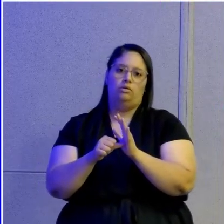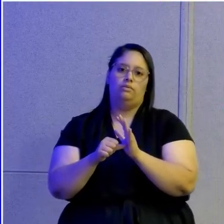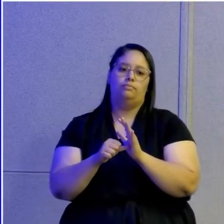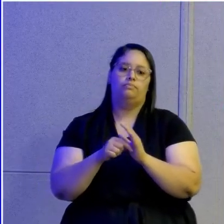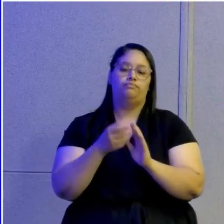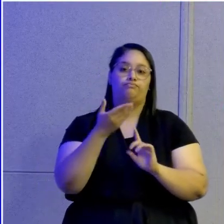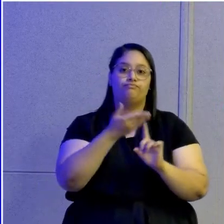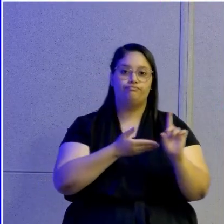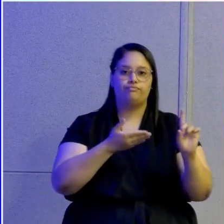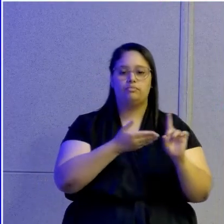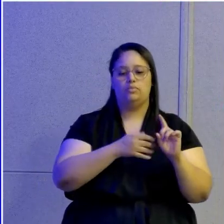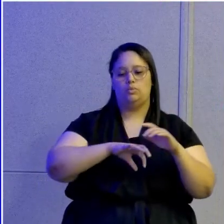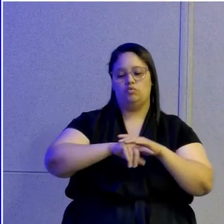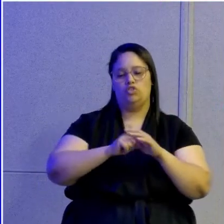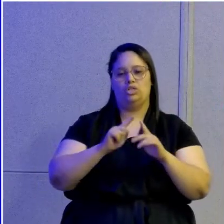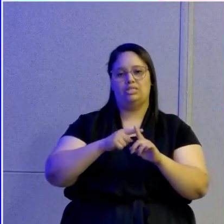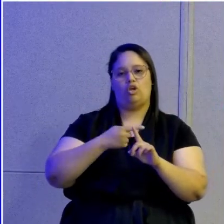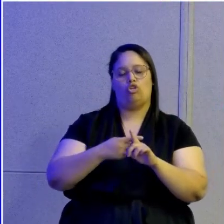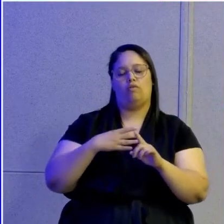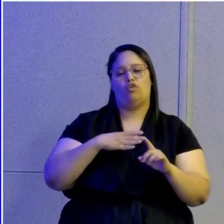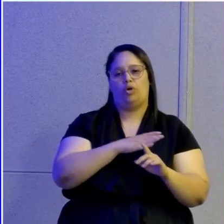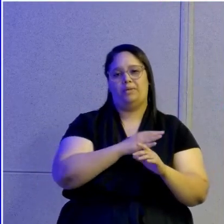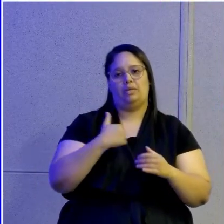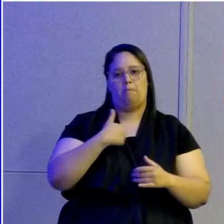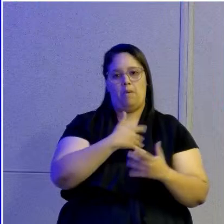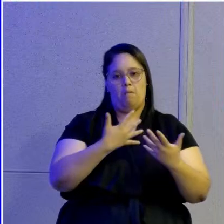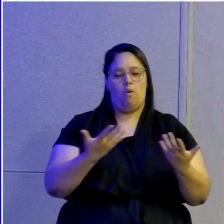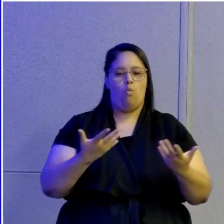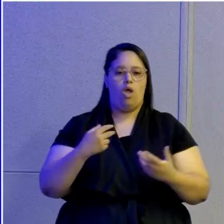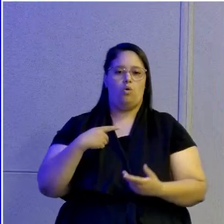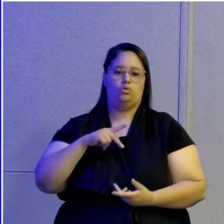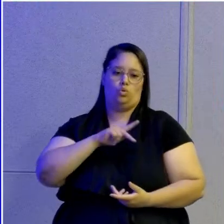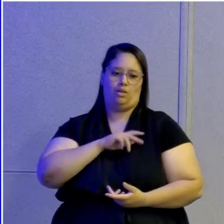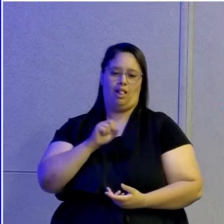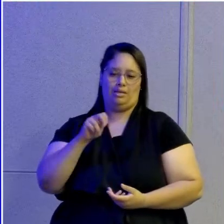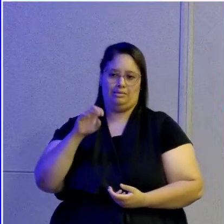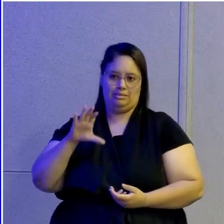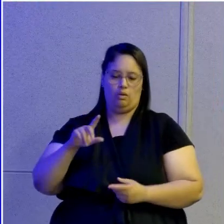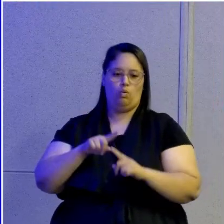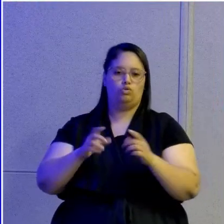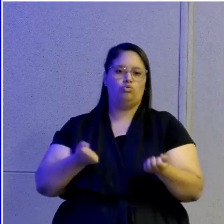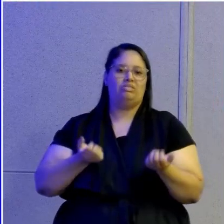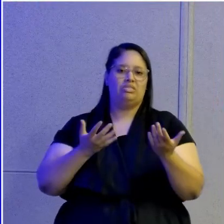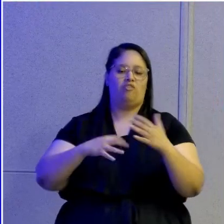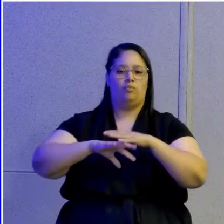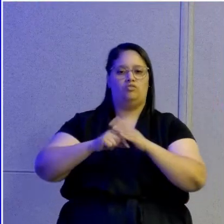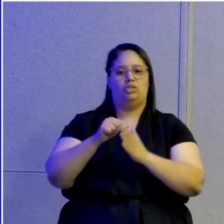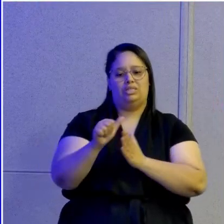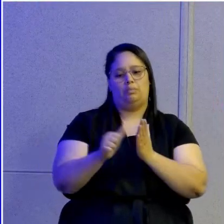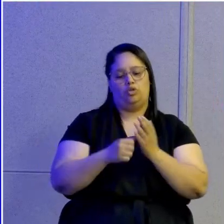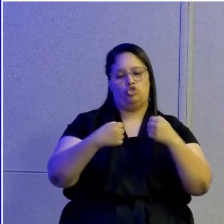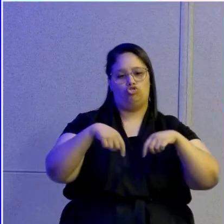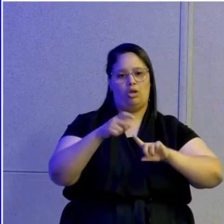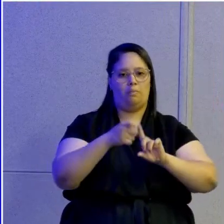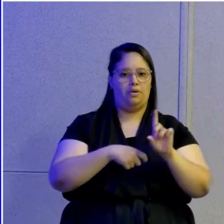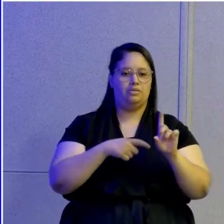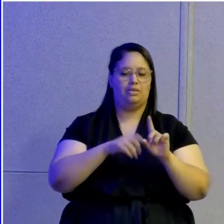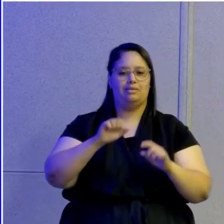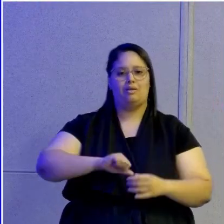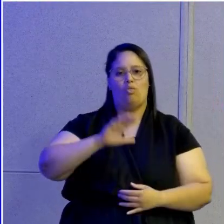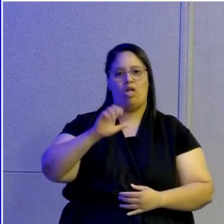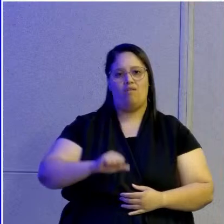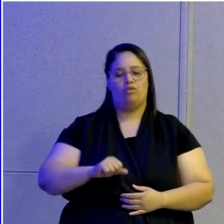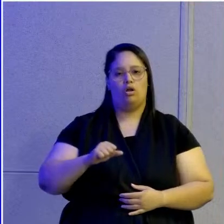is the Provincial Executive Committee member of the ANC in KwaZulu-Natal, and she's also serving as the Provincial Deputy Chairperson of the South